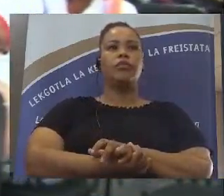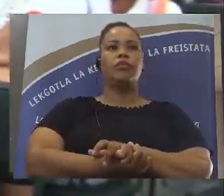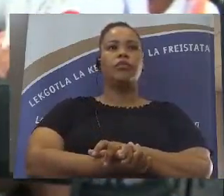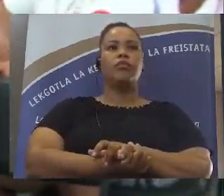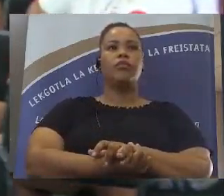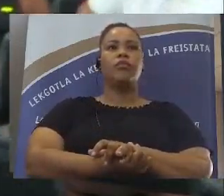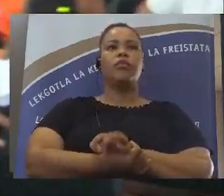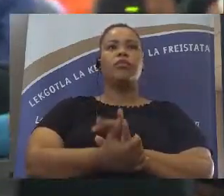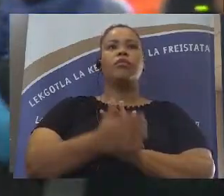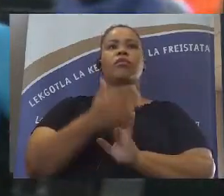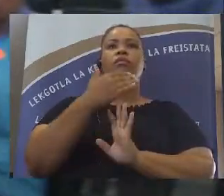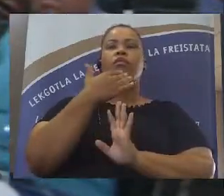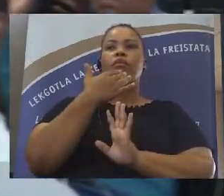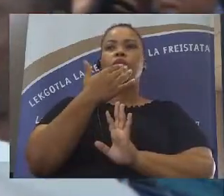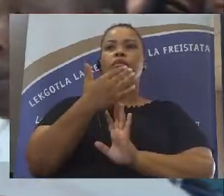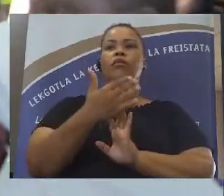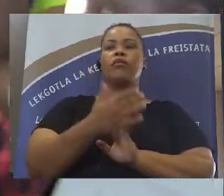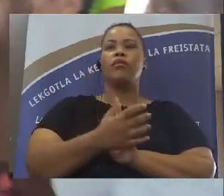Ke a leboha.